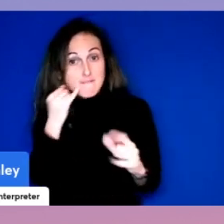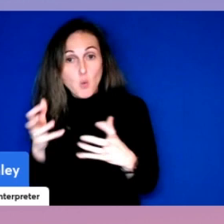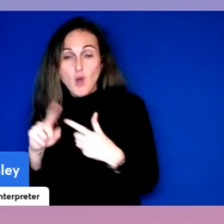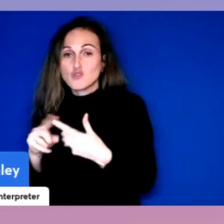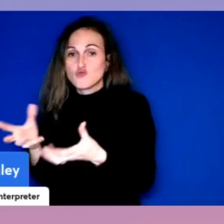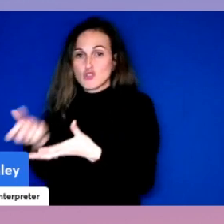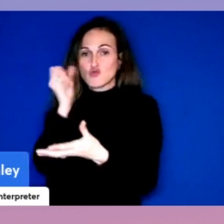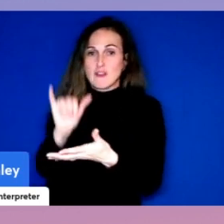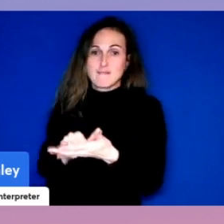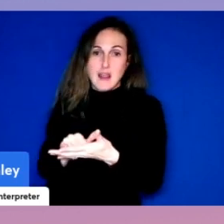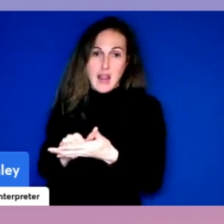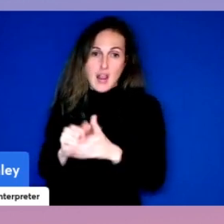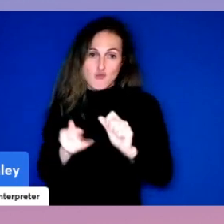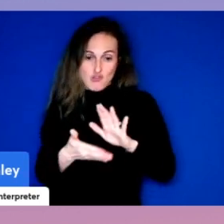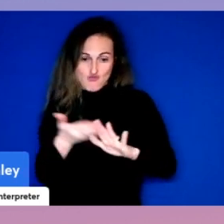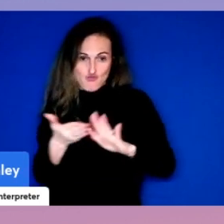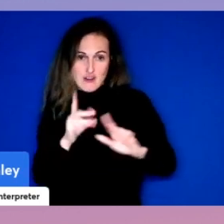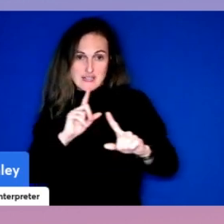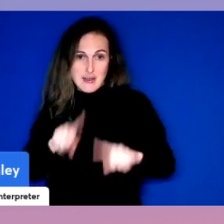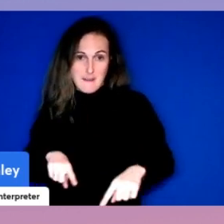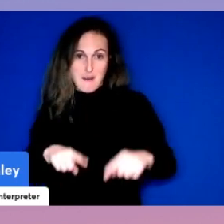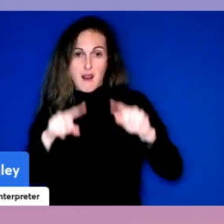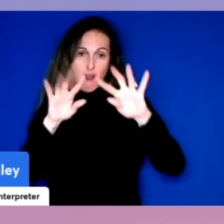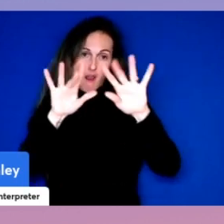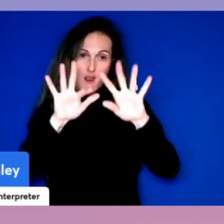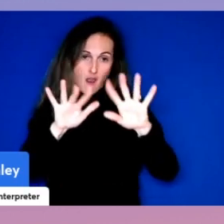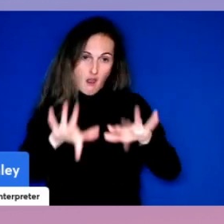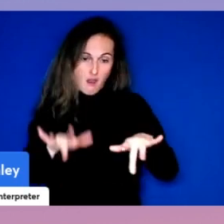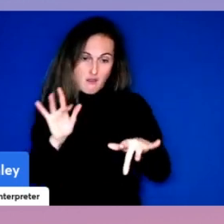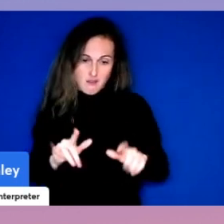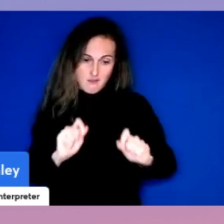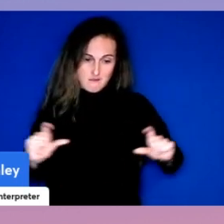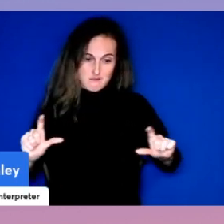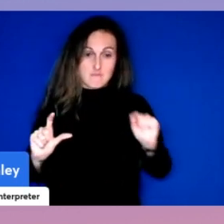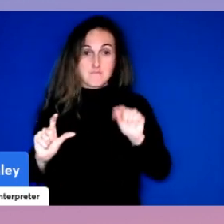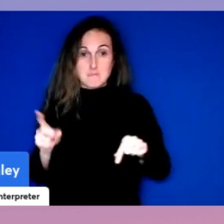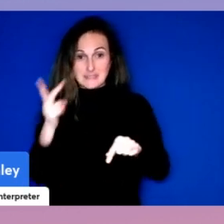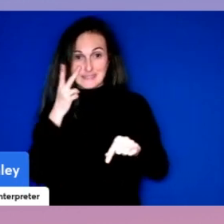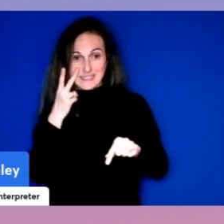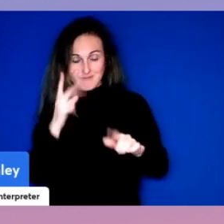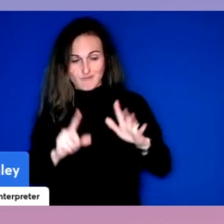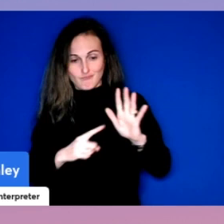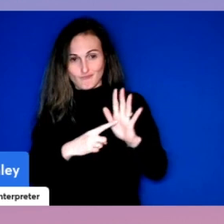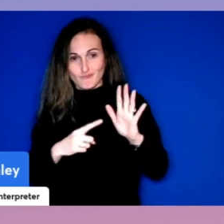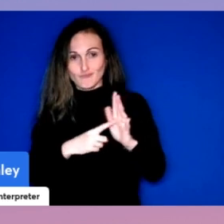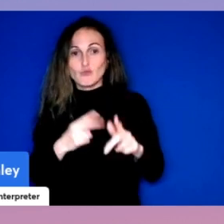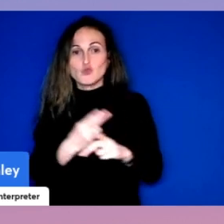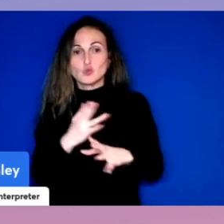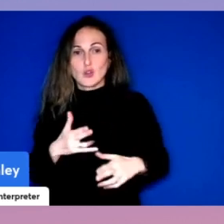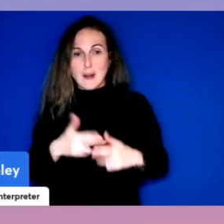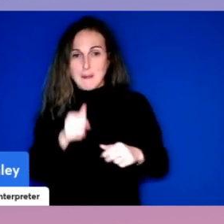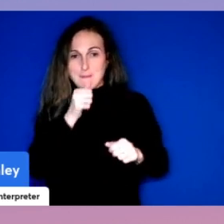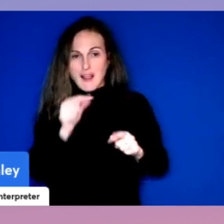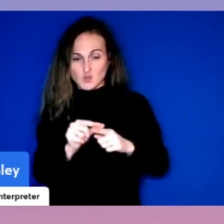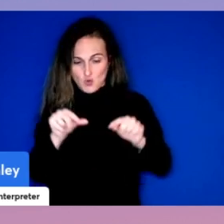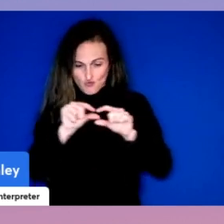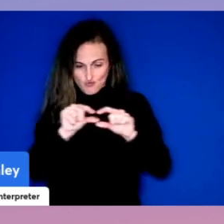retrieve that, you can run this command, and it will come back, retrieve your username and password right here.